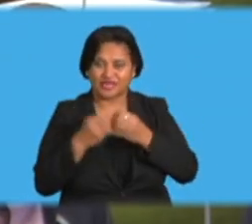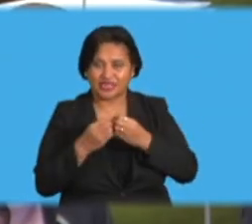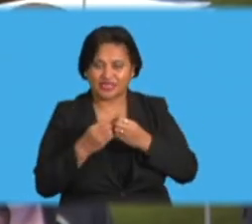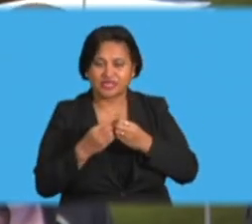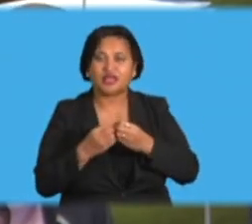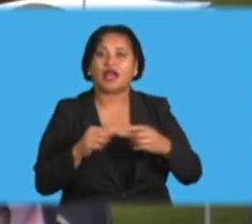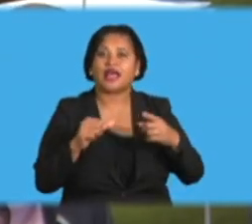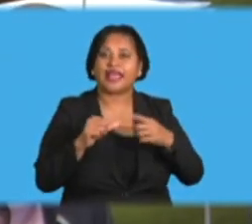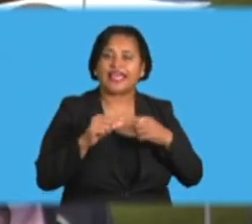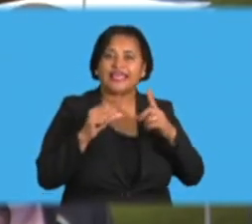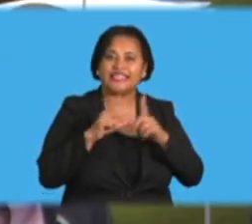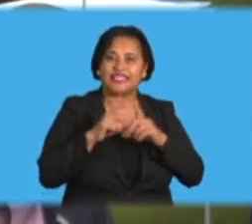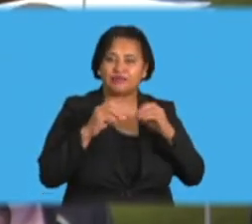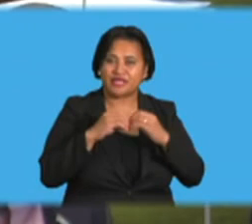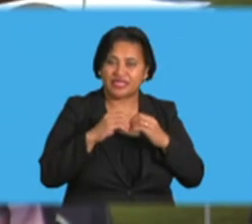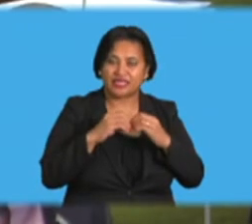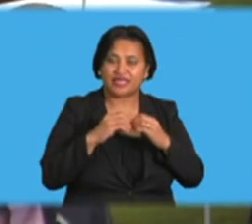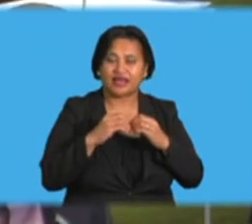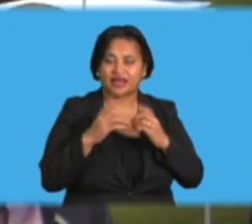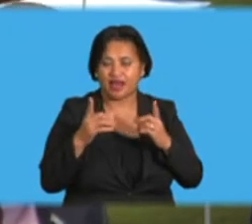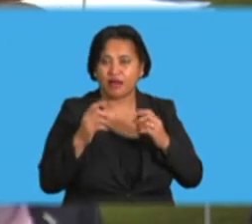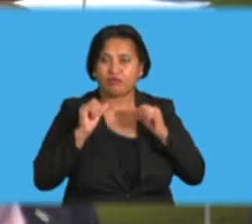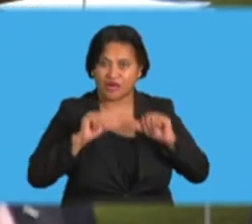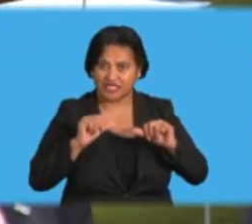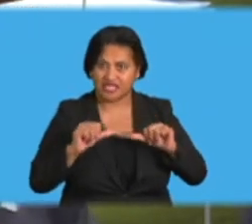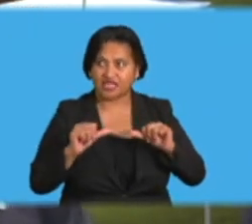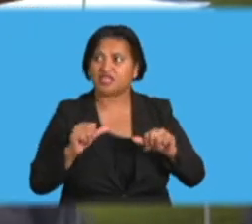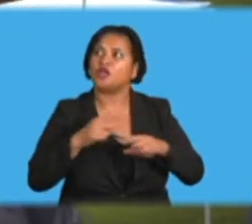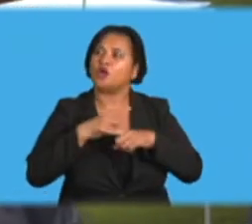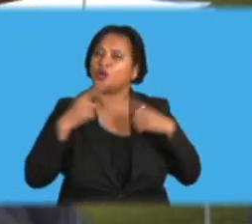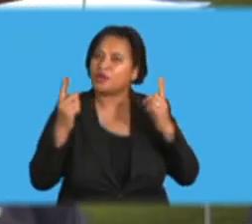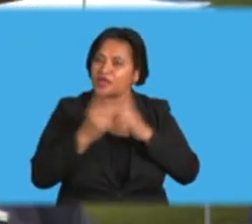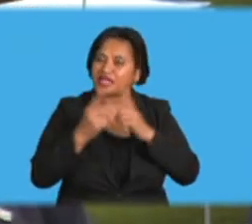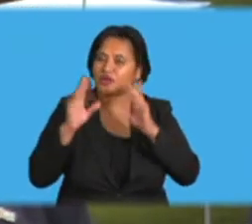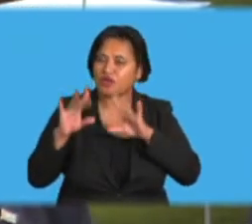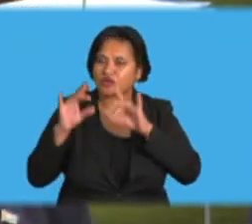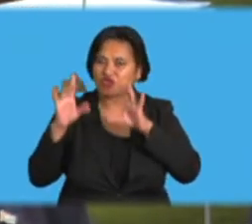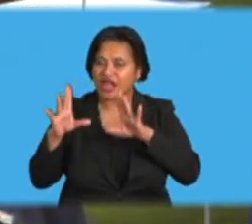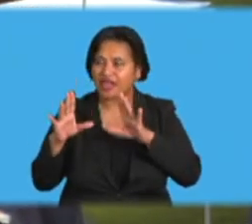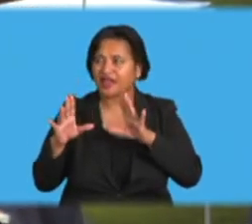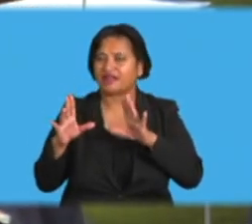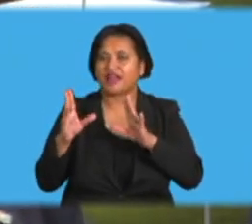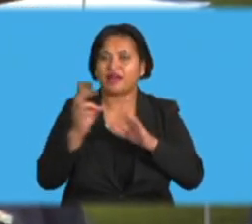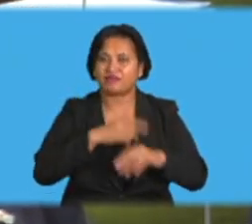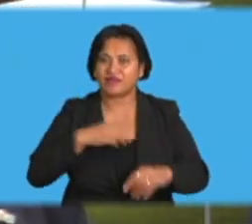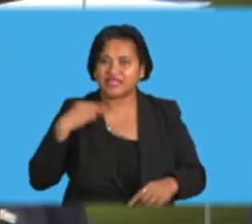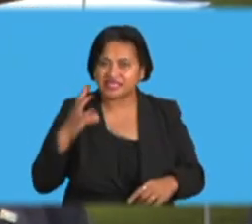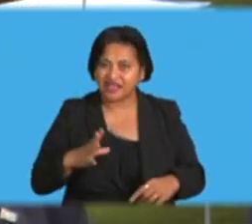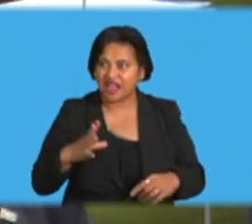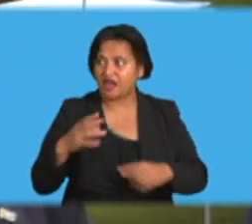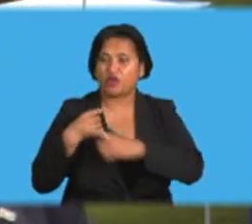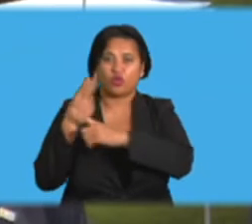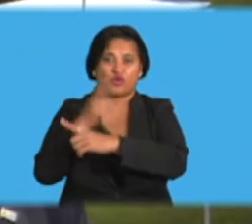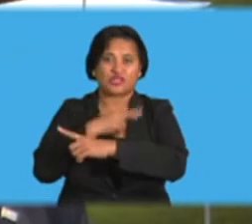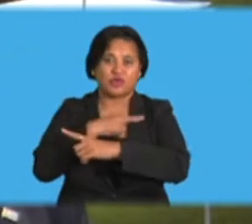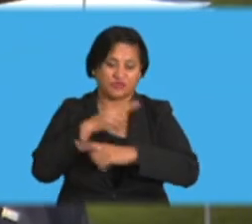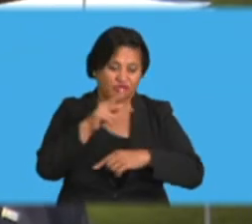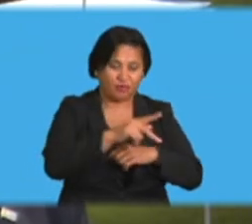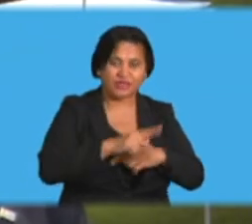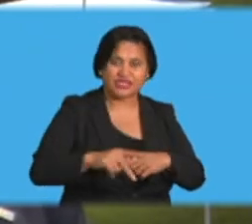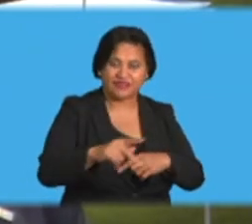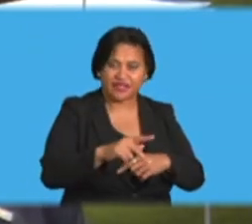ADB President, bilateral meeting. We met with the Australian Minister, Conchetta Wells, who is responsible for the Pacific, the ADB